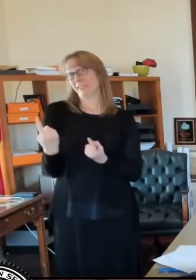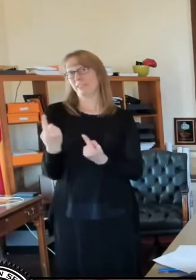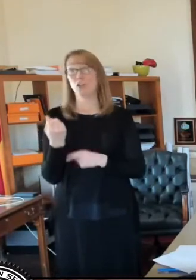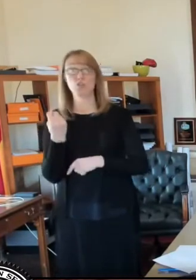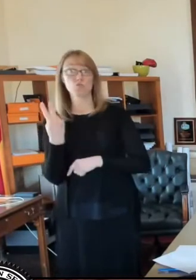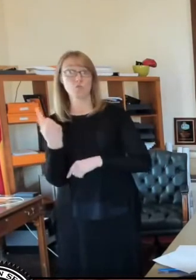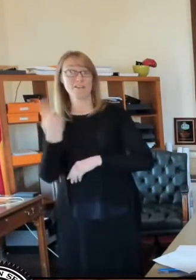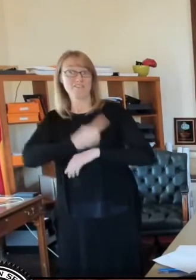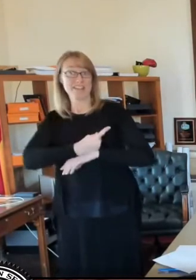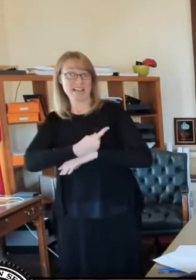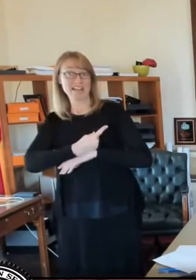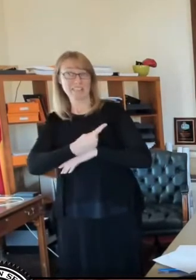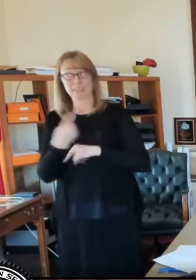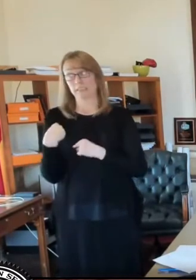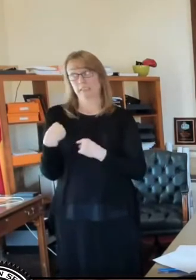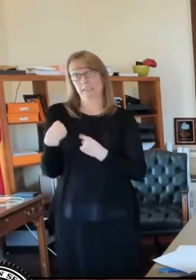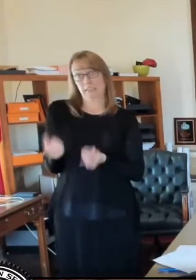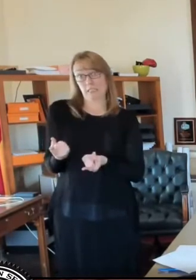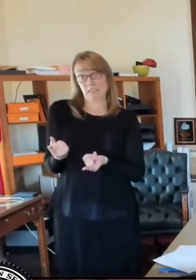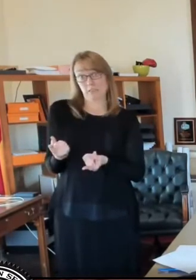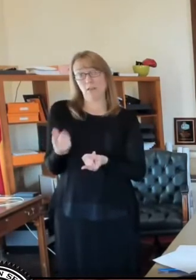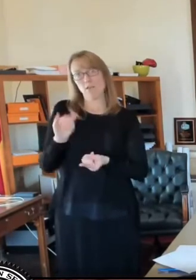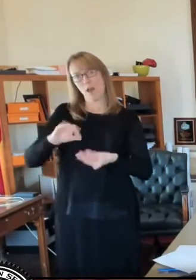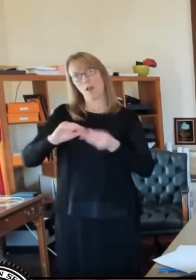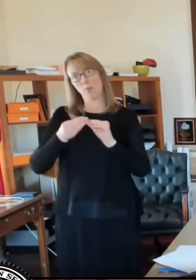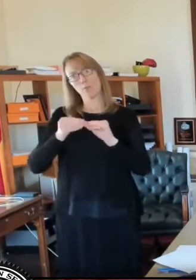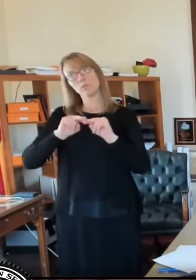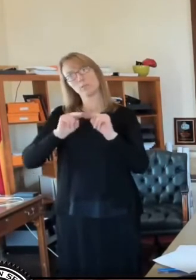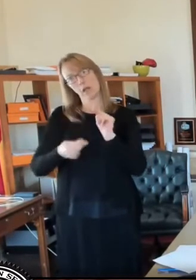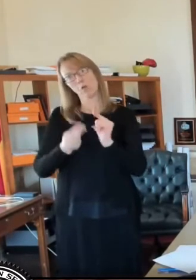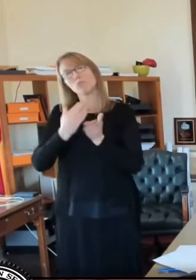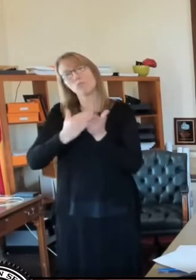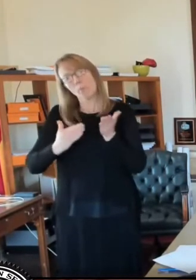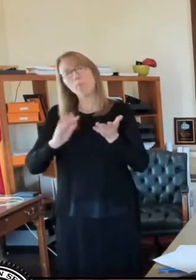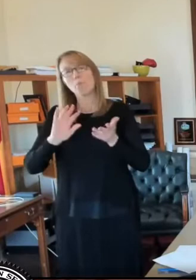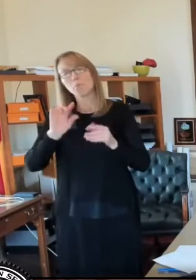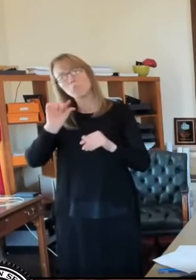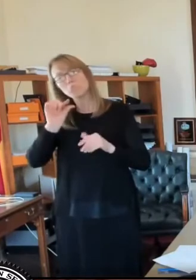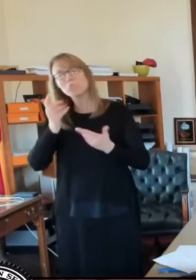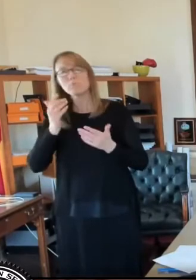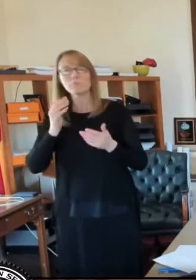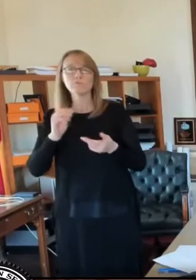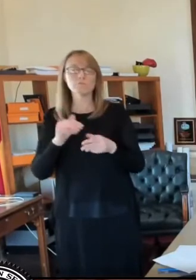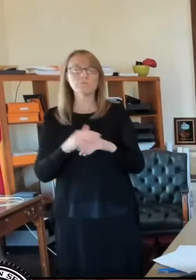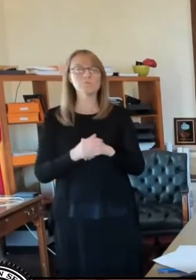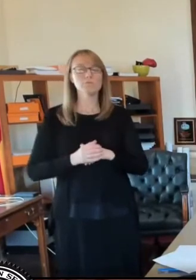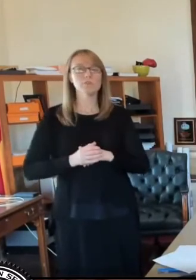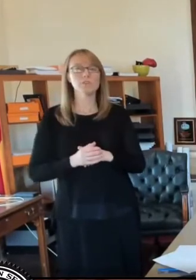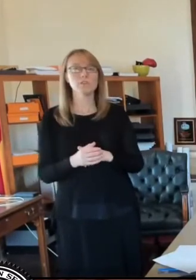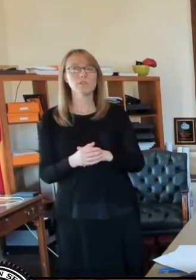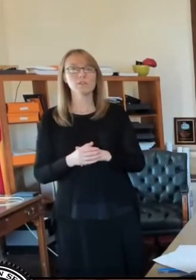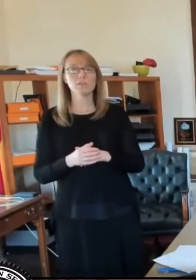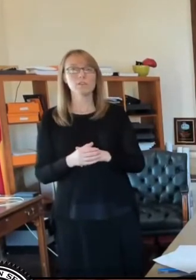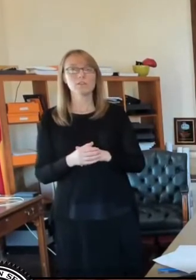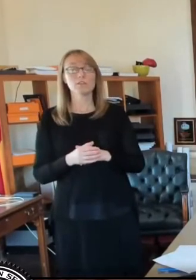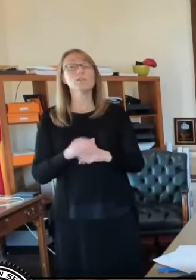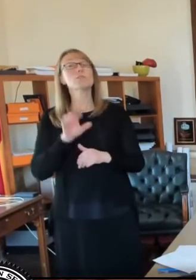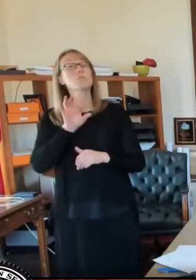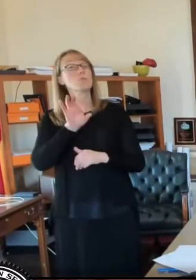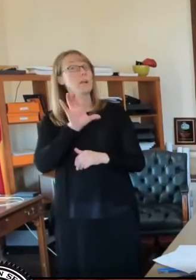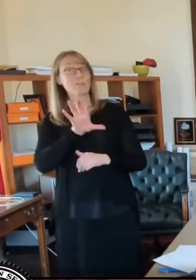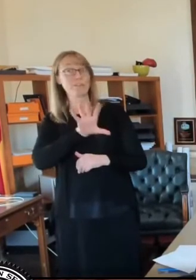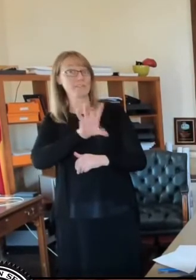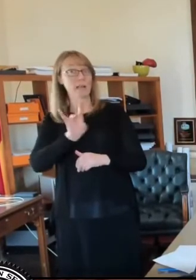unclear right now if that's going to hold or not. In addition to the 958 people in